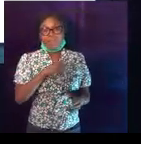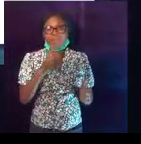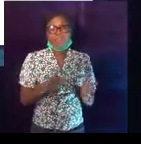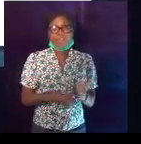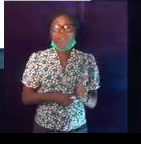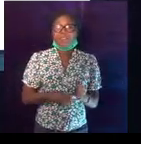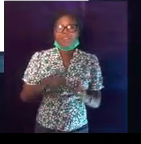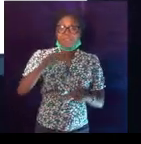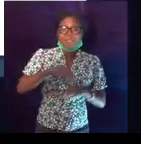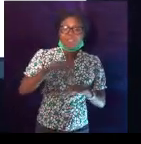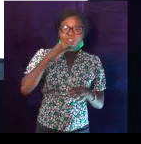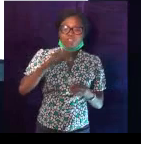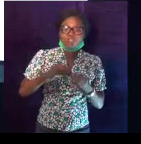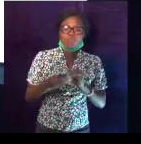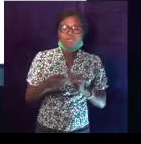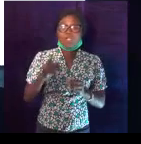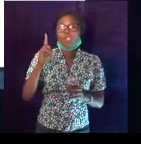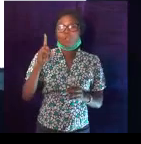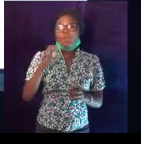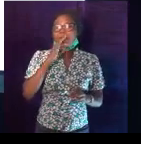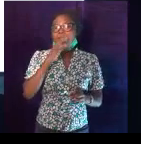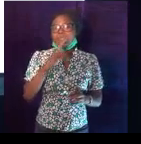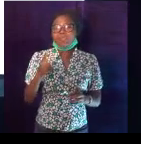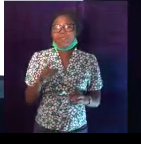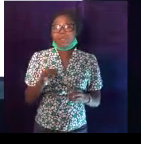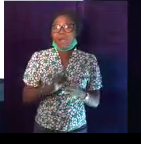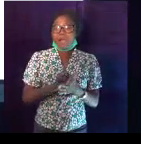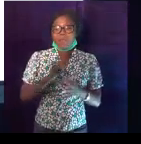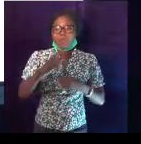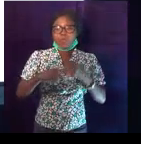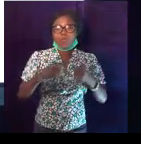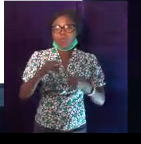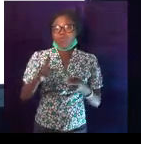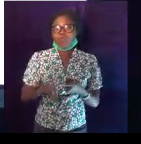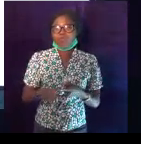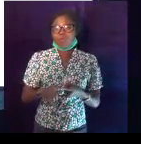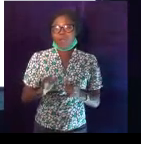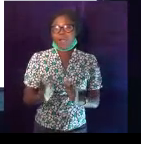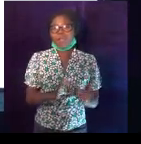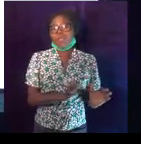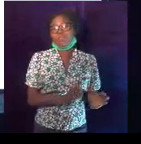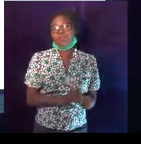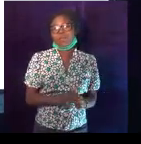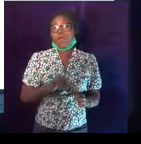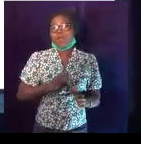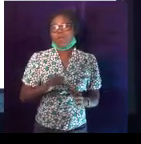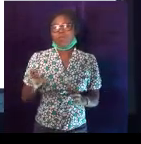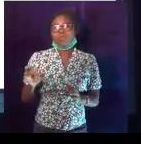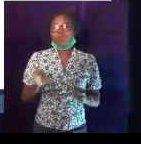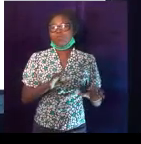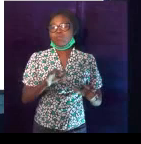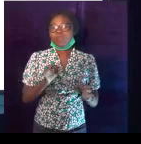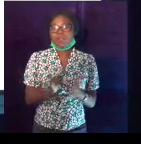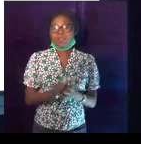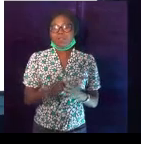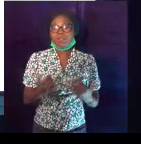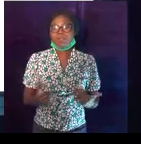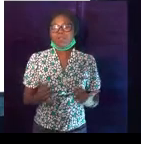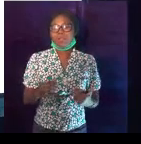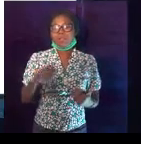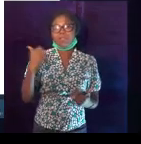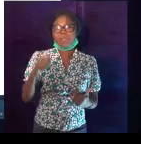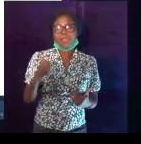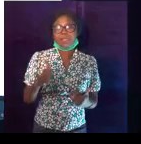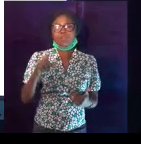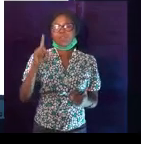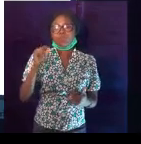Find the median of this set of numbers, and we have all these. So the first thing that I'm going to do again is that I am going to arrange. So I'm going to do just